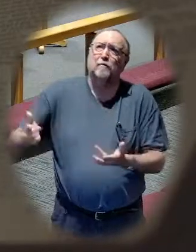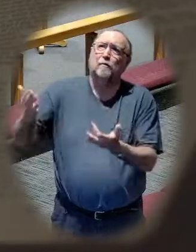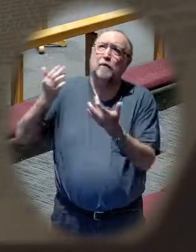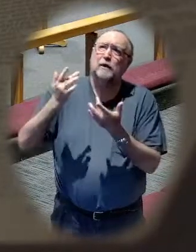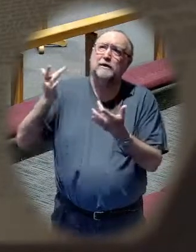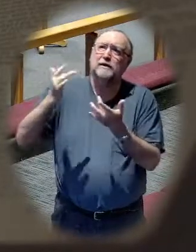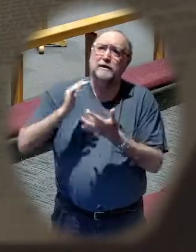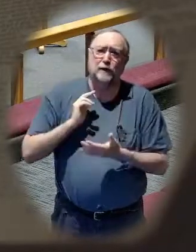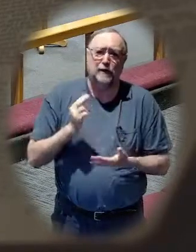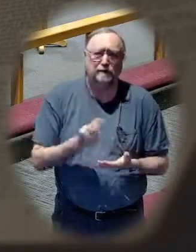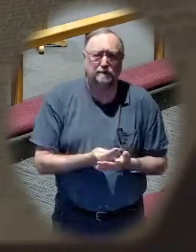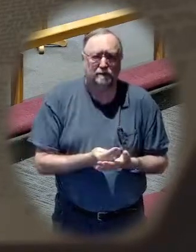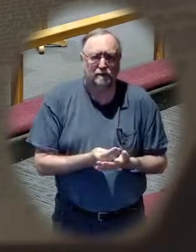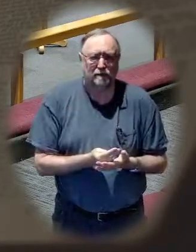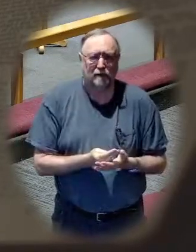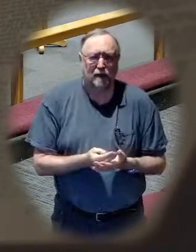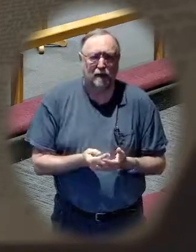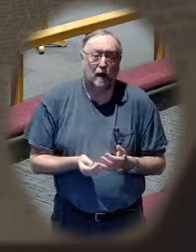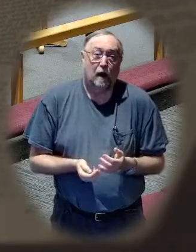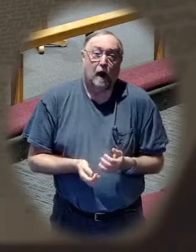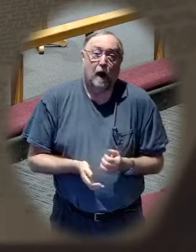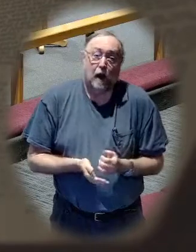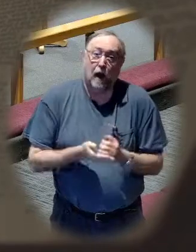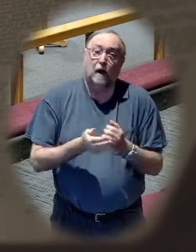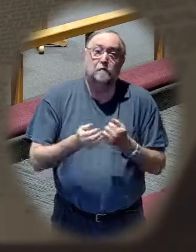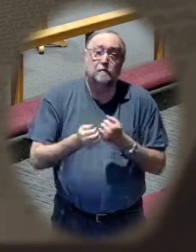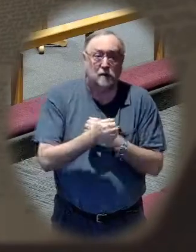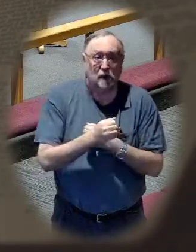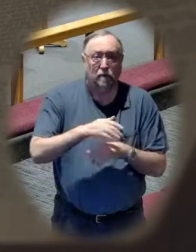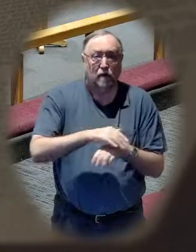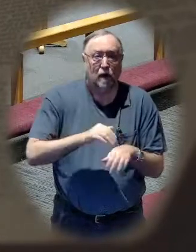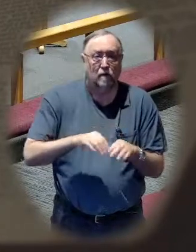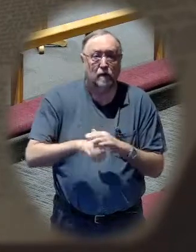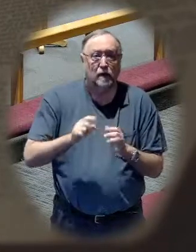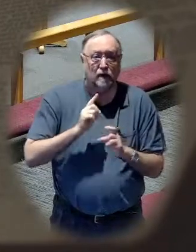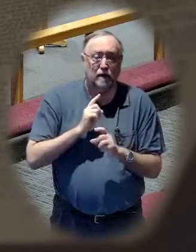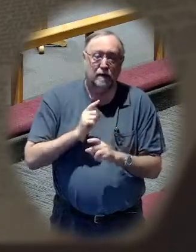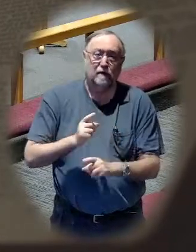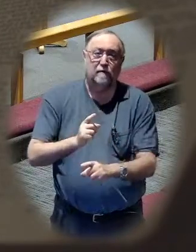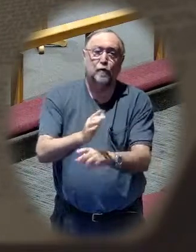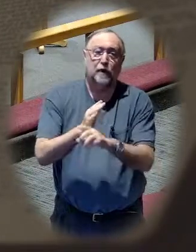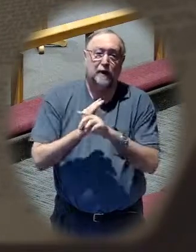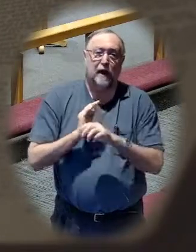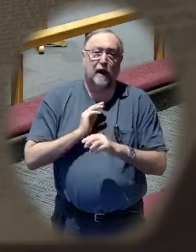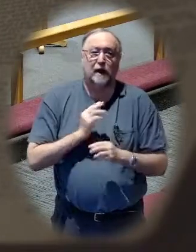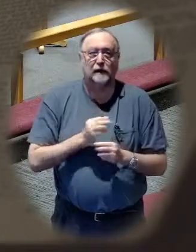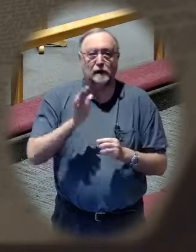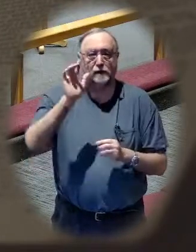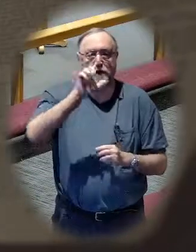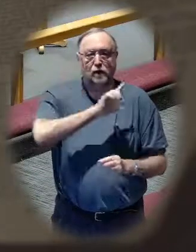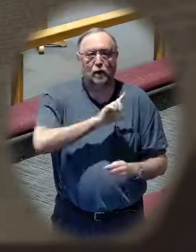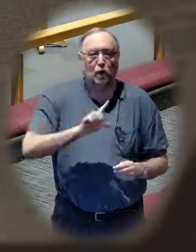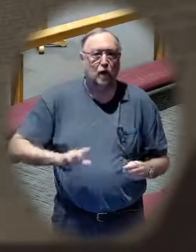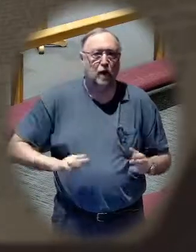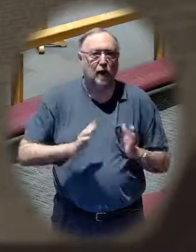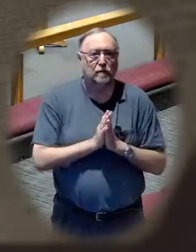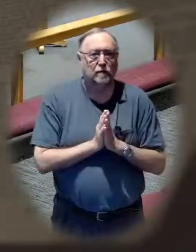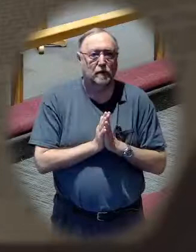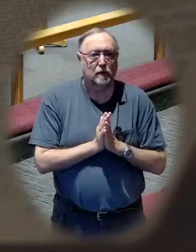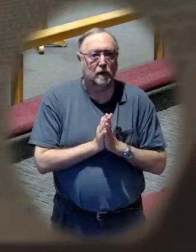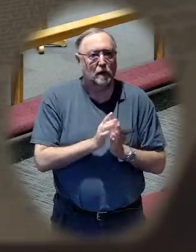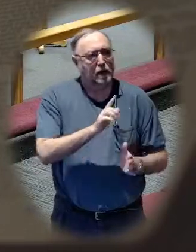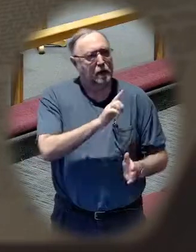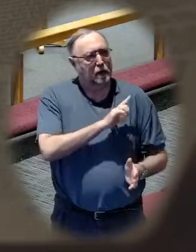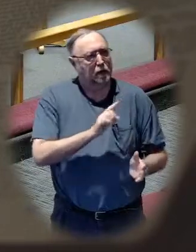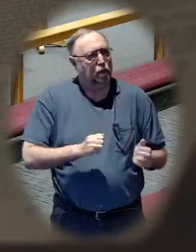Help, save, comfort, and defend us, gracious Lord. Amen. Friends in Christ, the Lord be